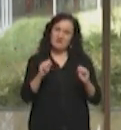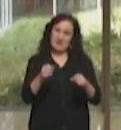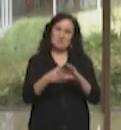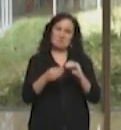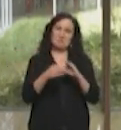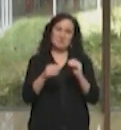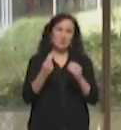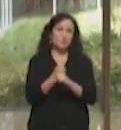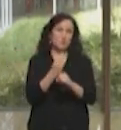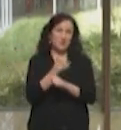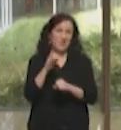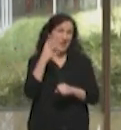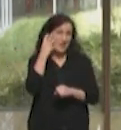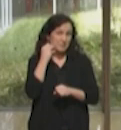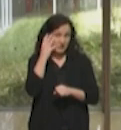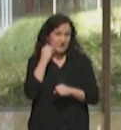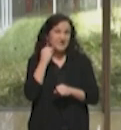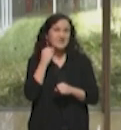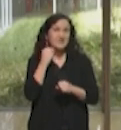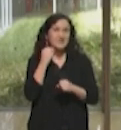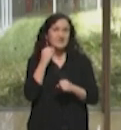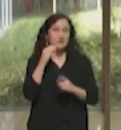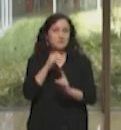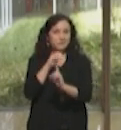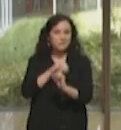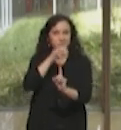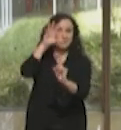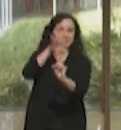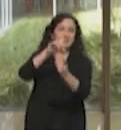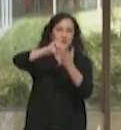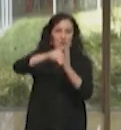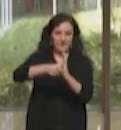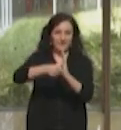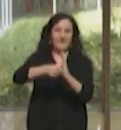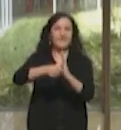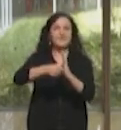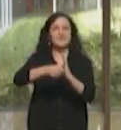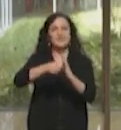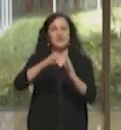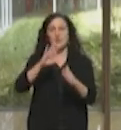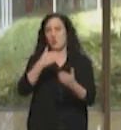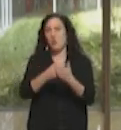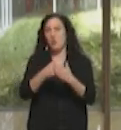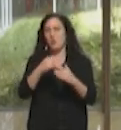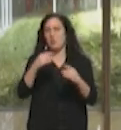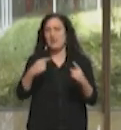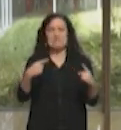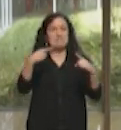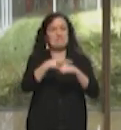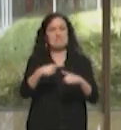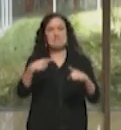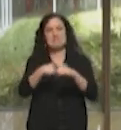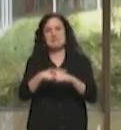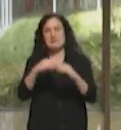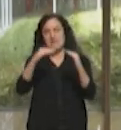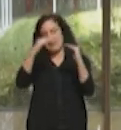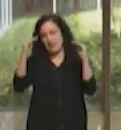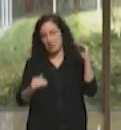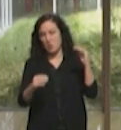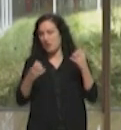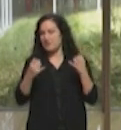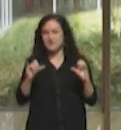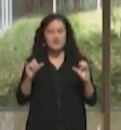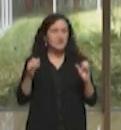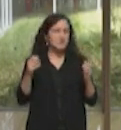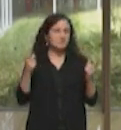use those experiences to shed a light on all the disparities and inequalities that still exist